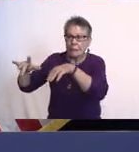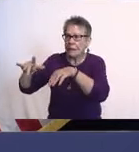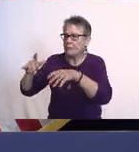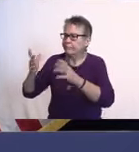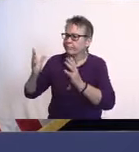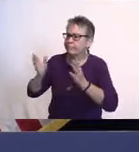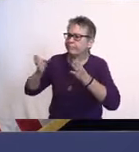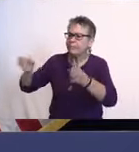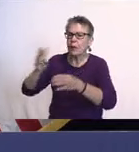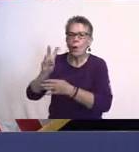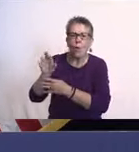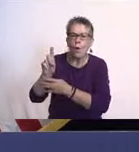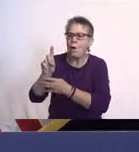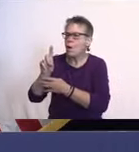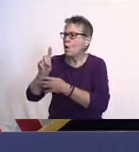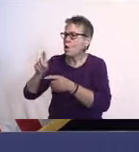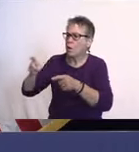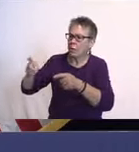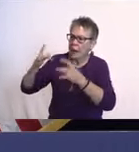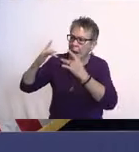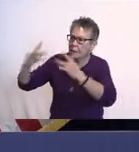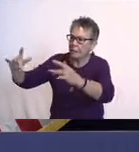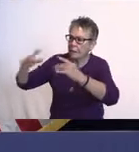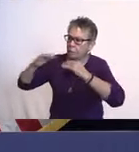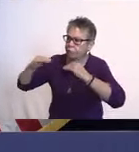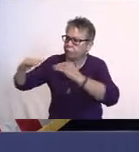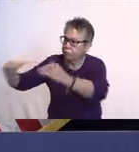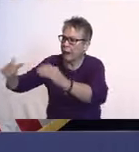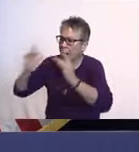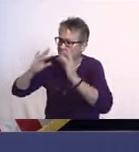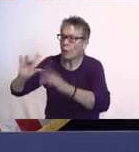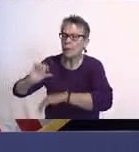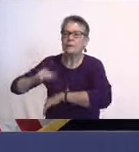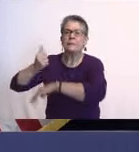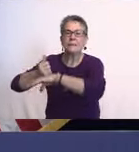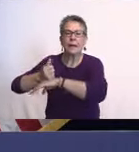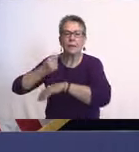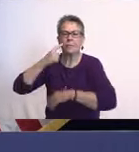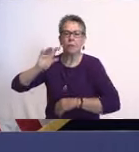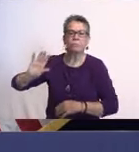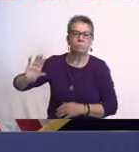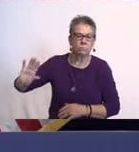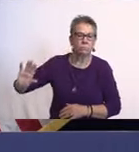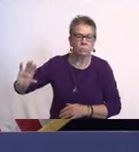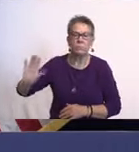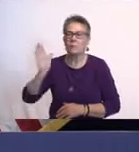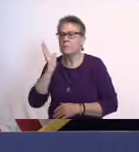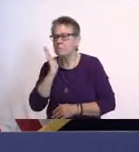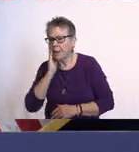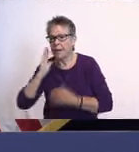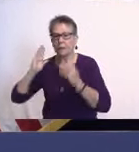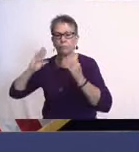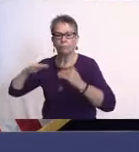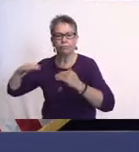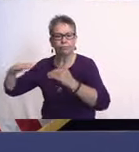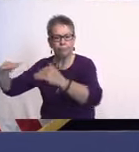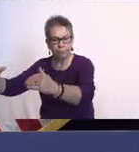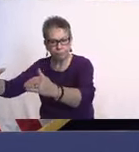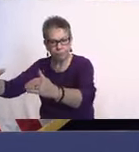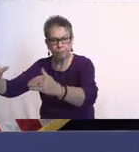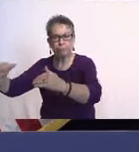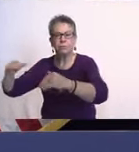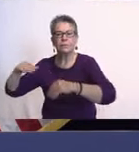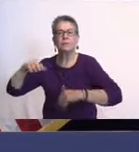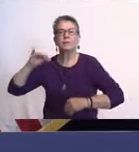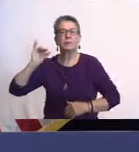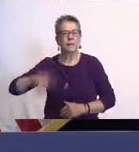room ready in case we ever need them in the future. This is on the lesson, right? Is that fair to say? This is in the lesson learned category that you